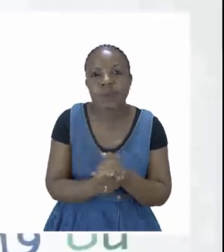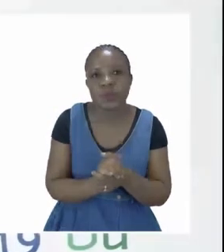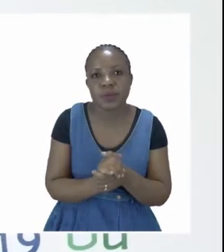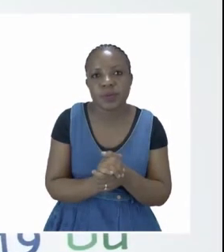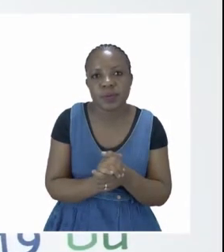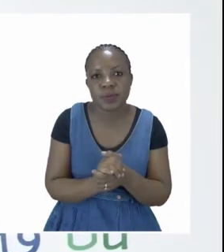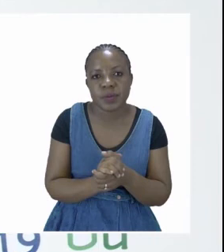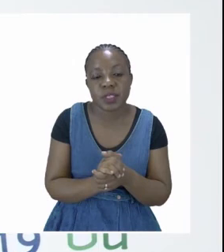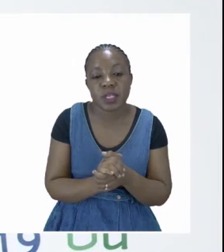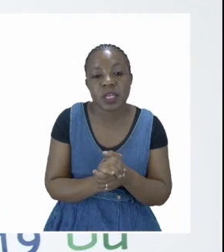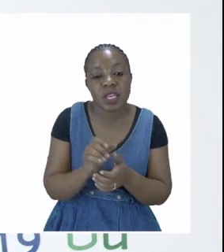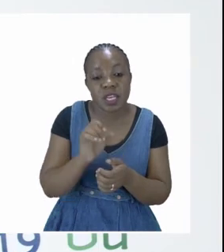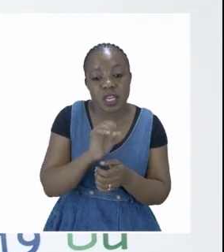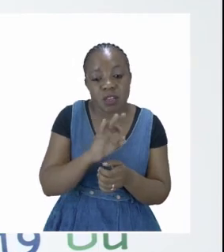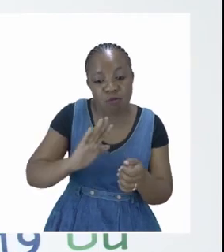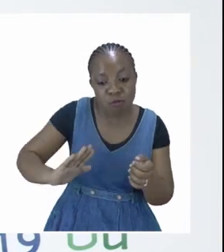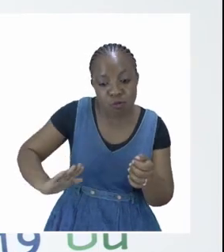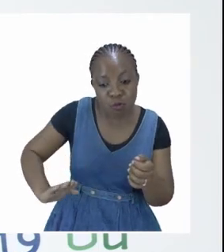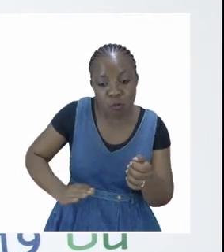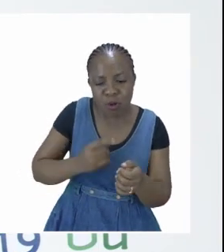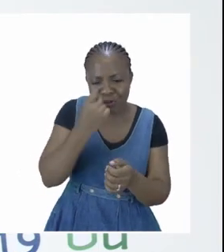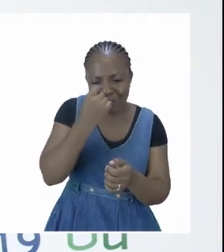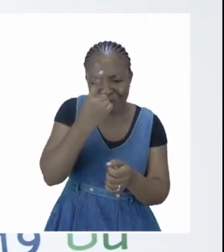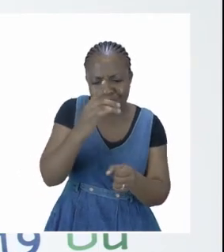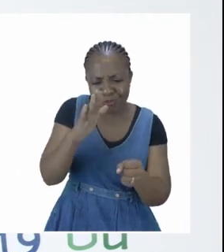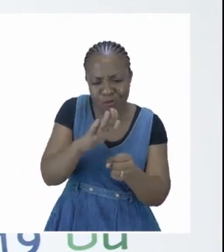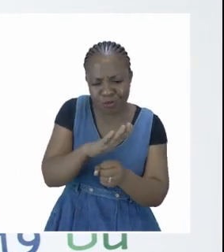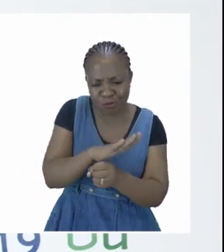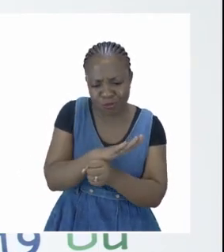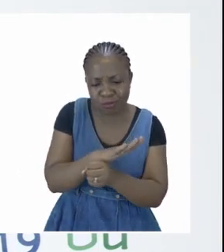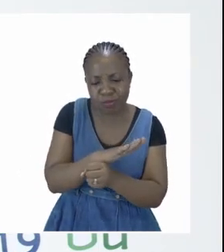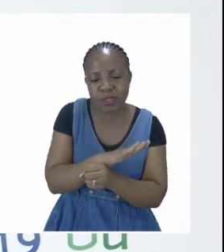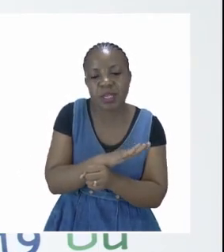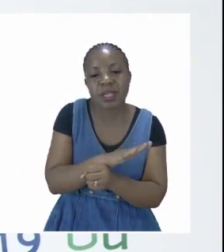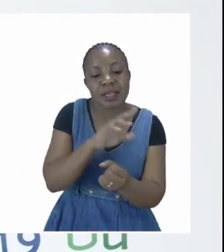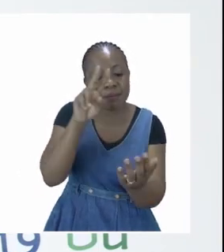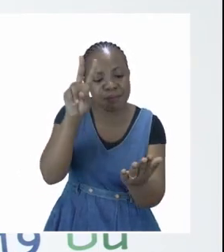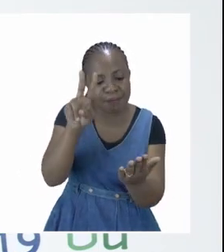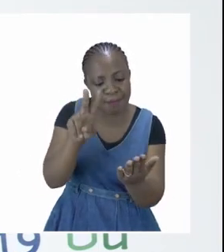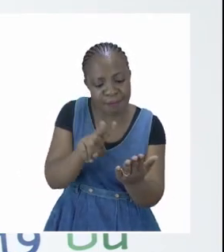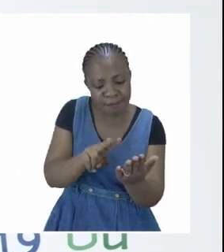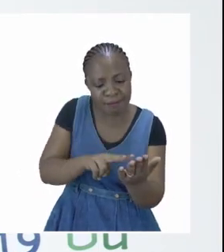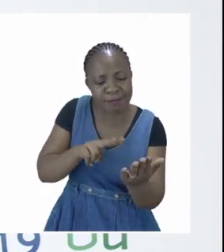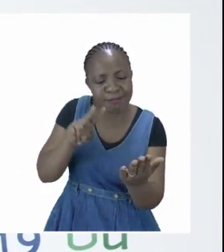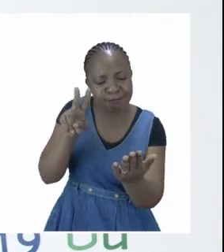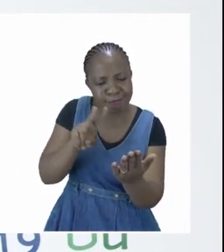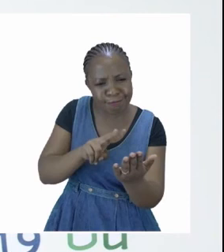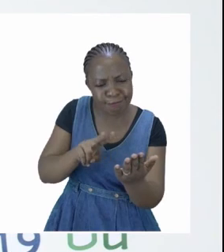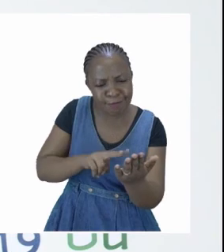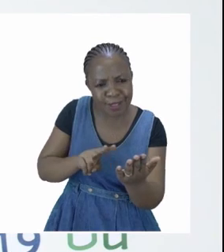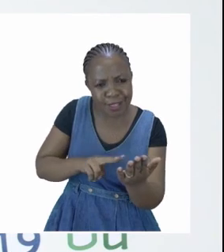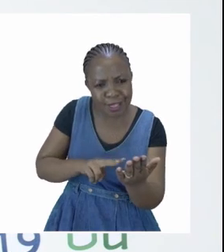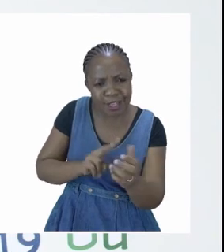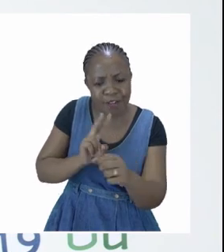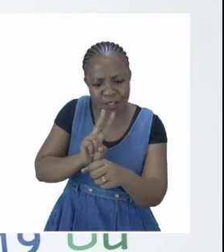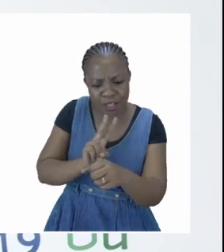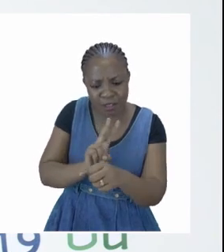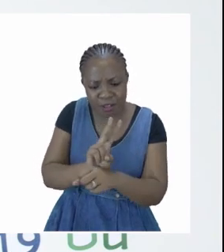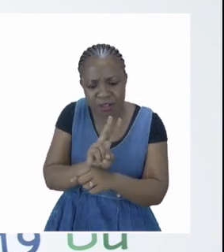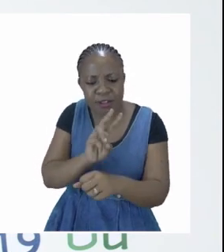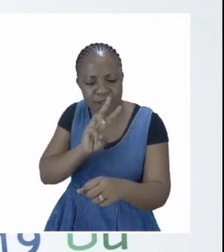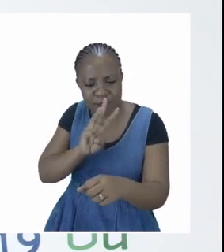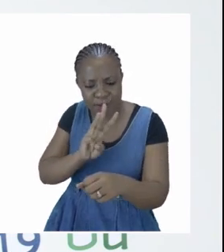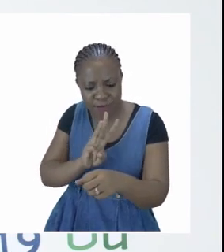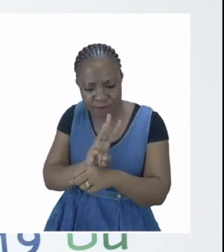the comprehension again. When we read the first time, we are reading to understand the story.